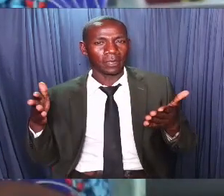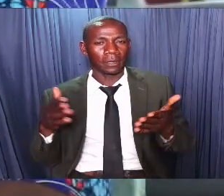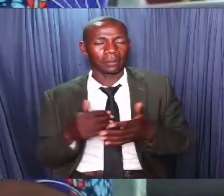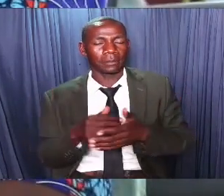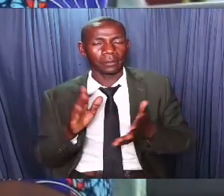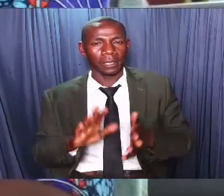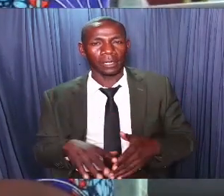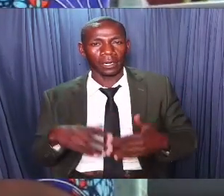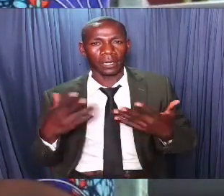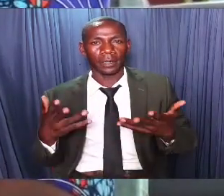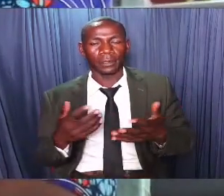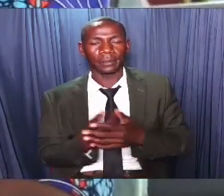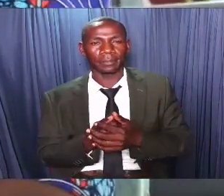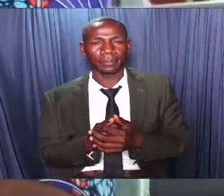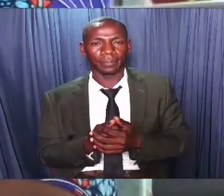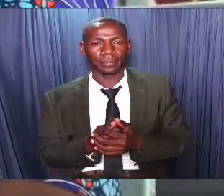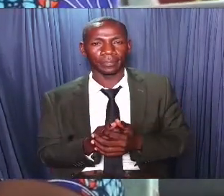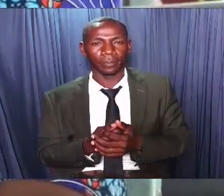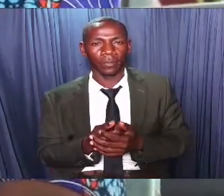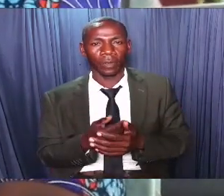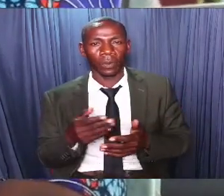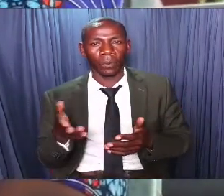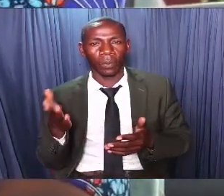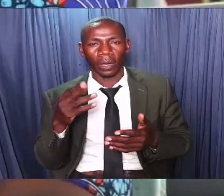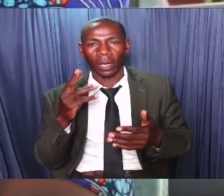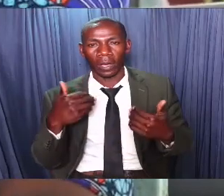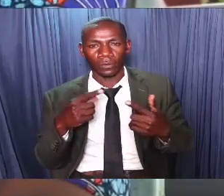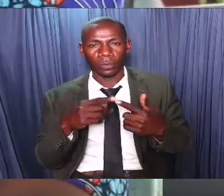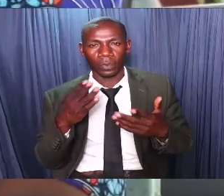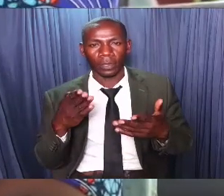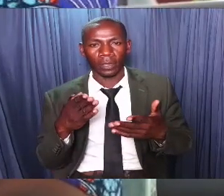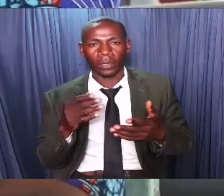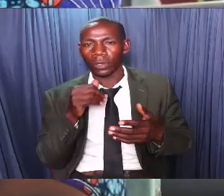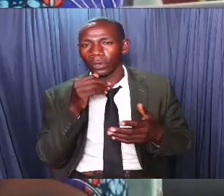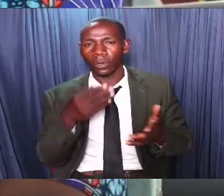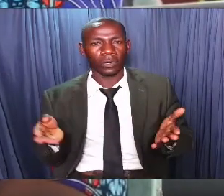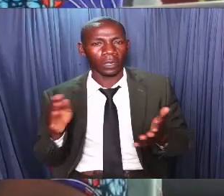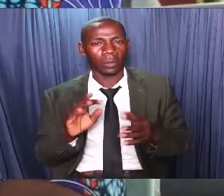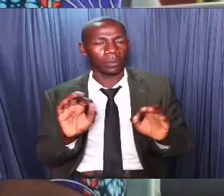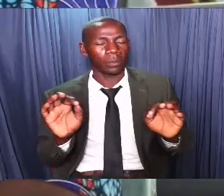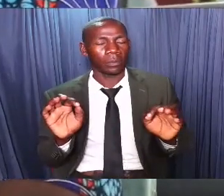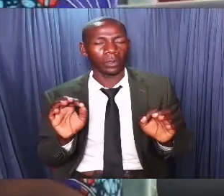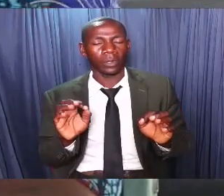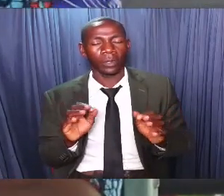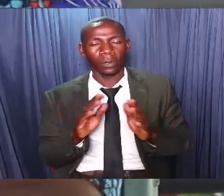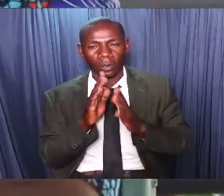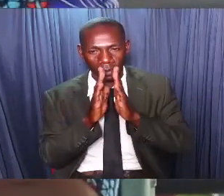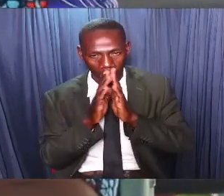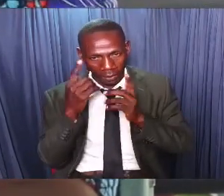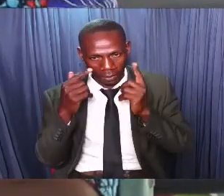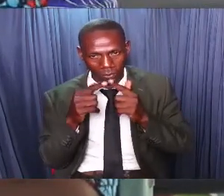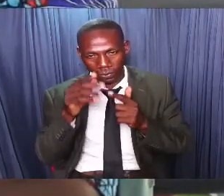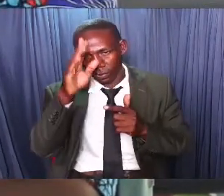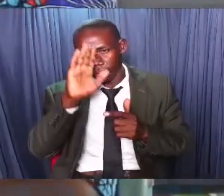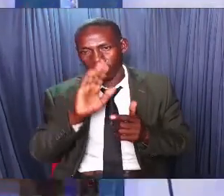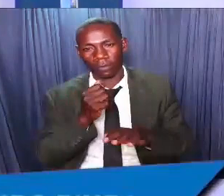stopped. Hallelujah. Hallelujah. Na kule ambayo ilikuwa yafike. And where it was to flood. Hayakufika. It did flood. Tulipomlilia Mungu. When we cried to